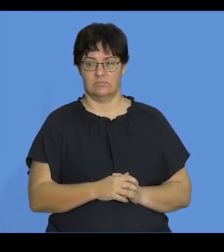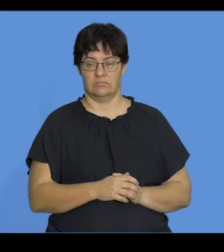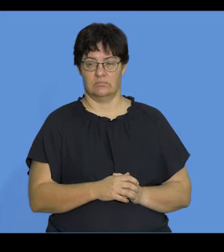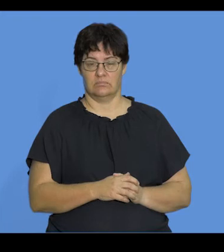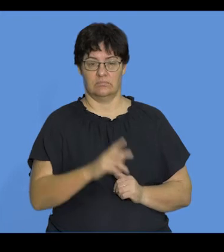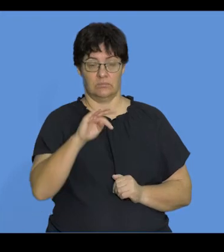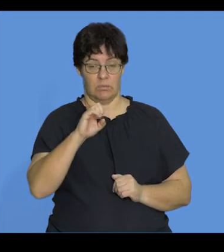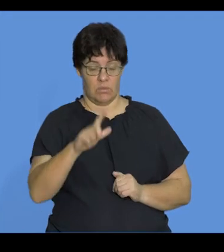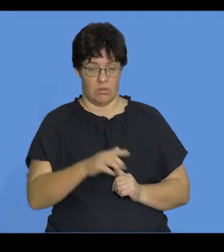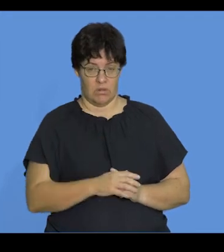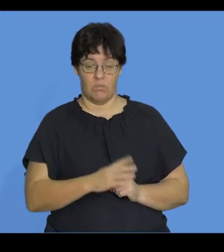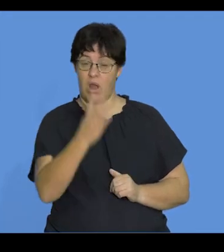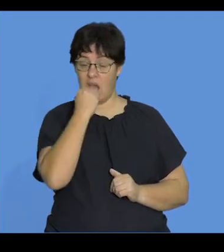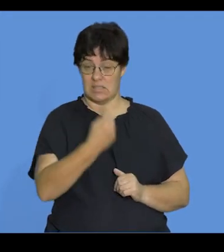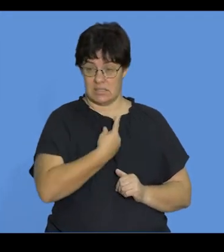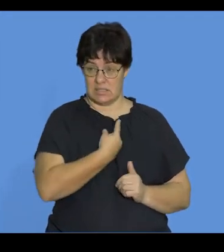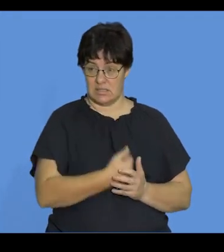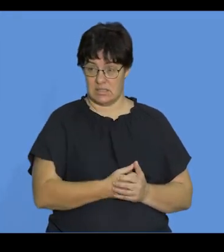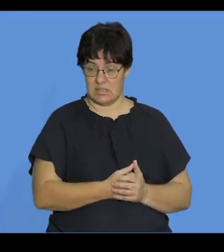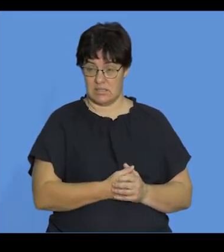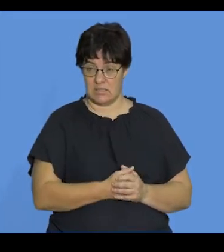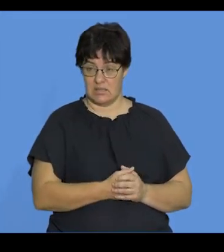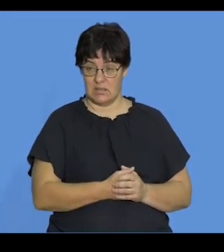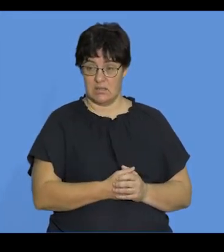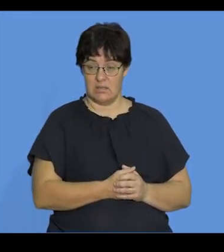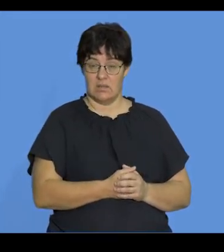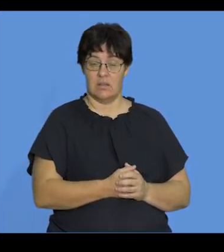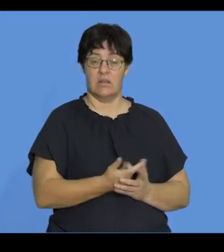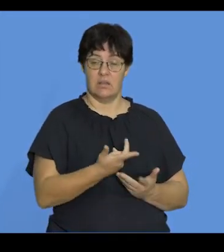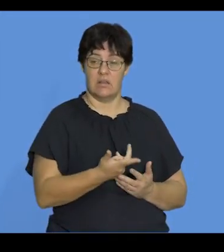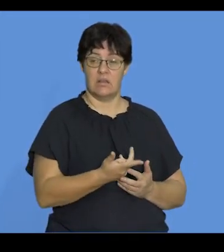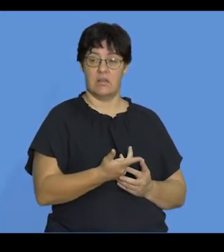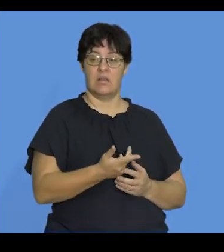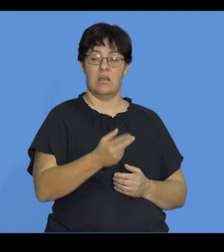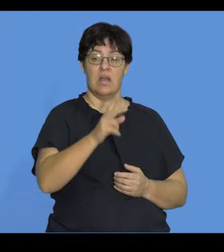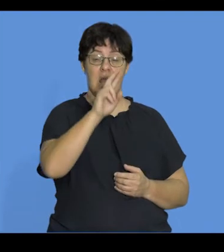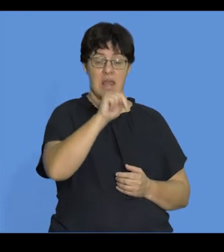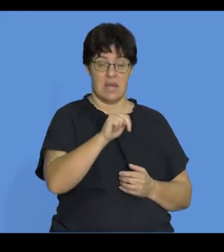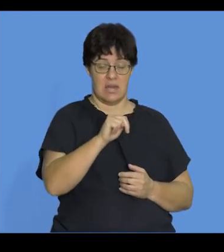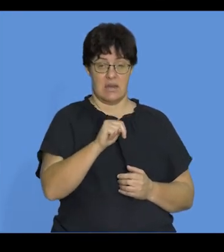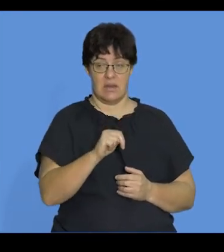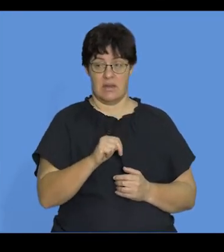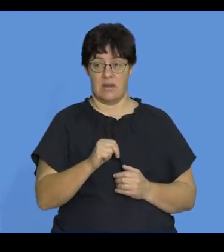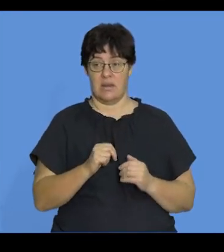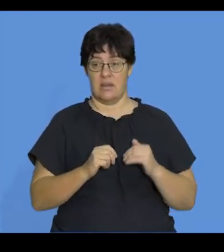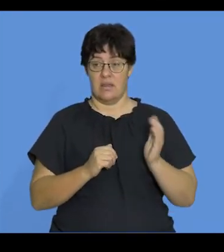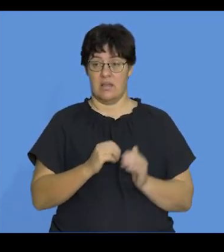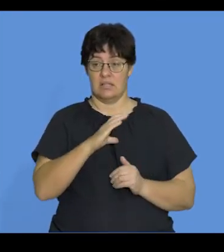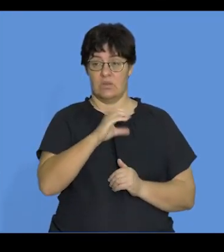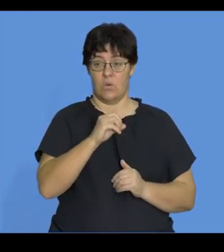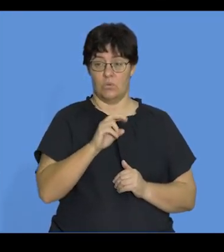3.44 moles. Now we're asking ourselves that if the moles of carbon dioxide is equals